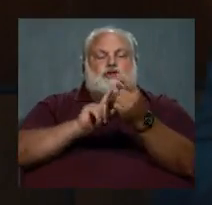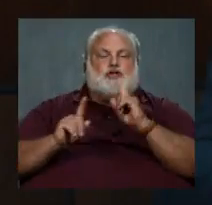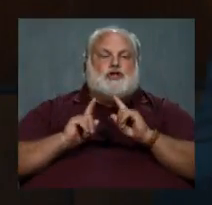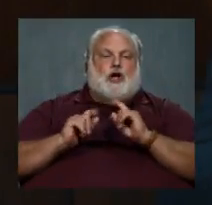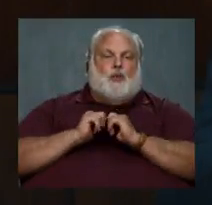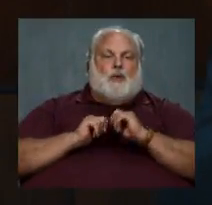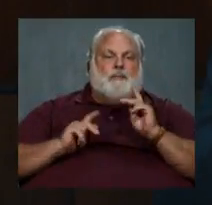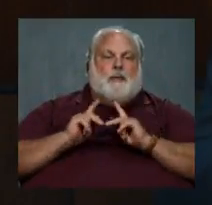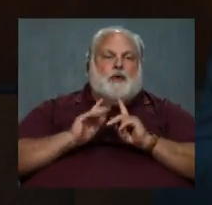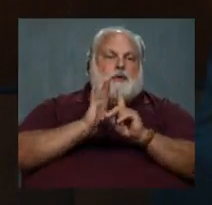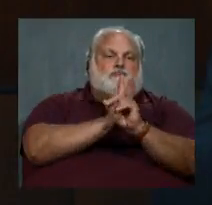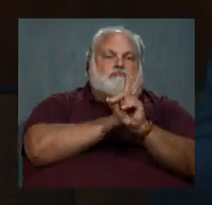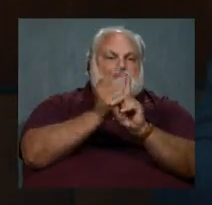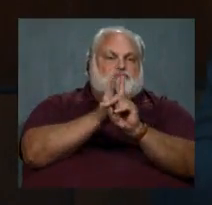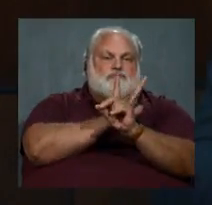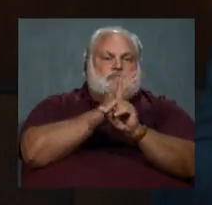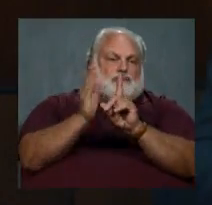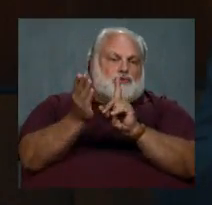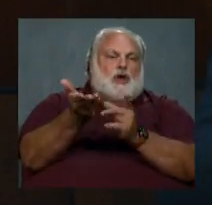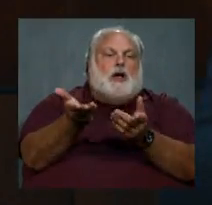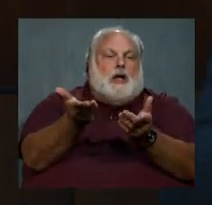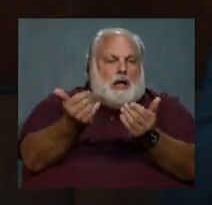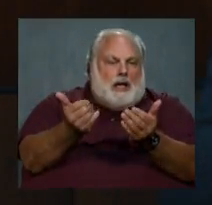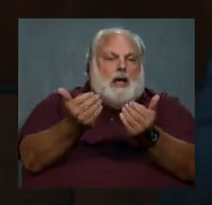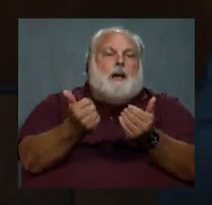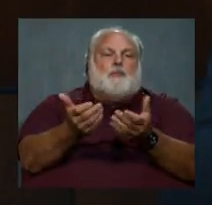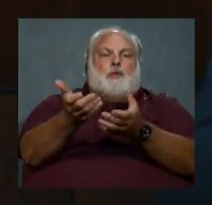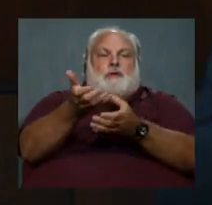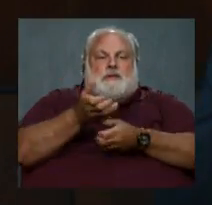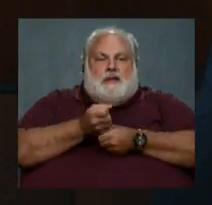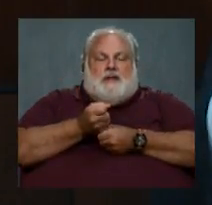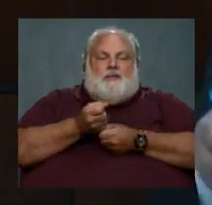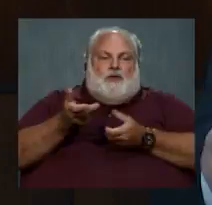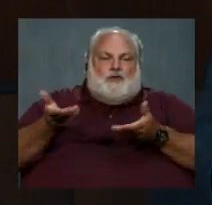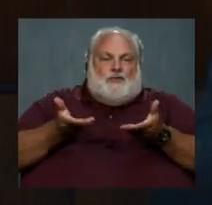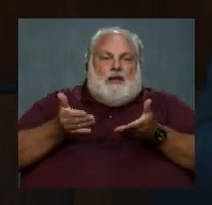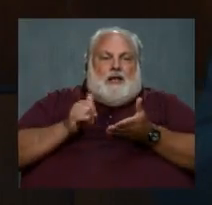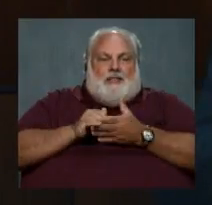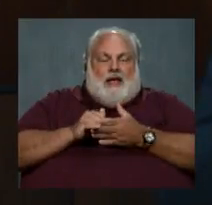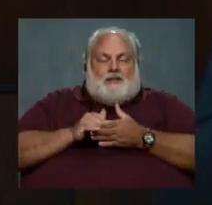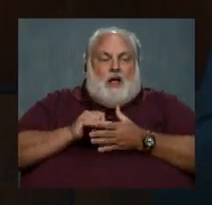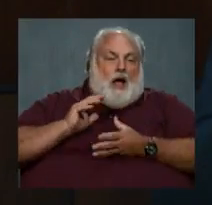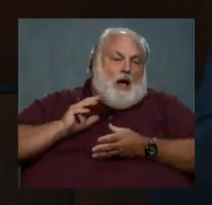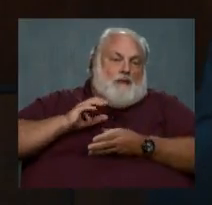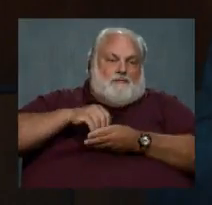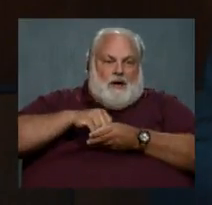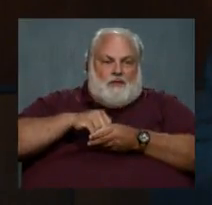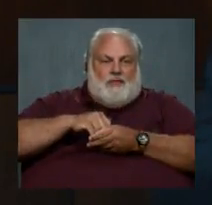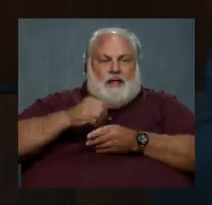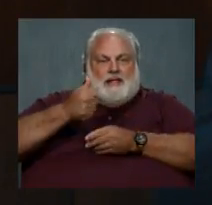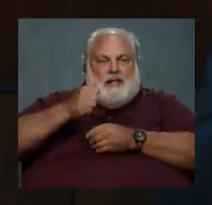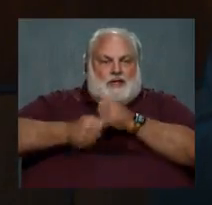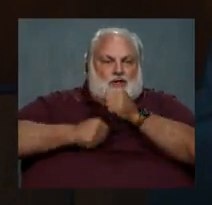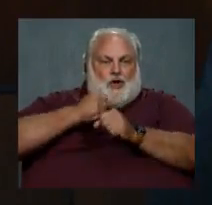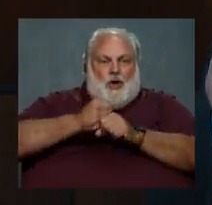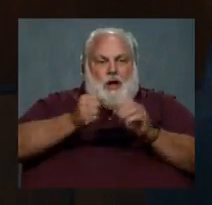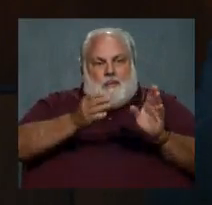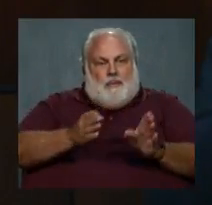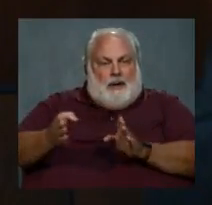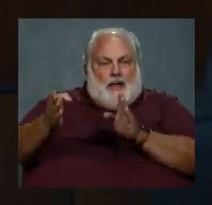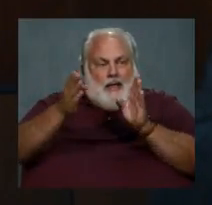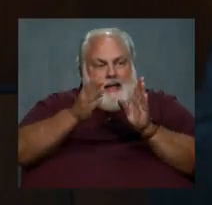try to get them to come in and get services that are available. But that's part of the 10-year plan that was